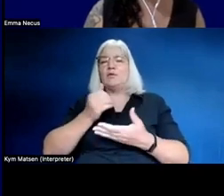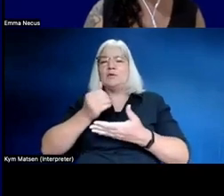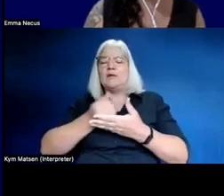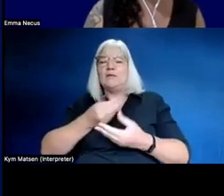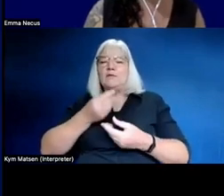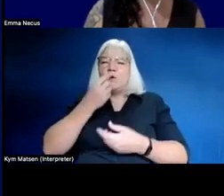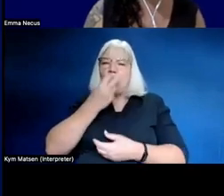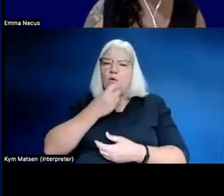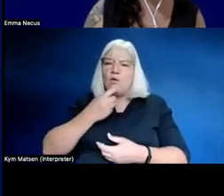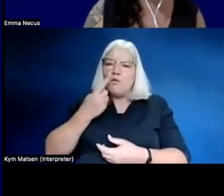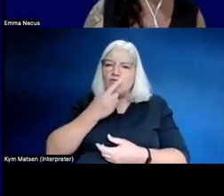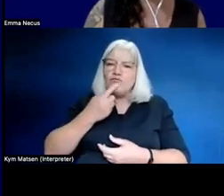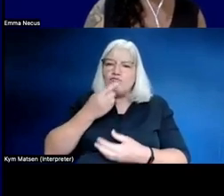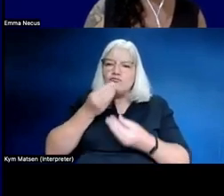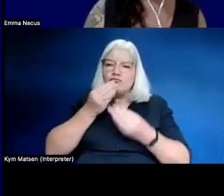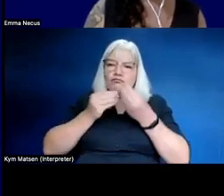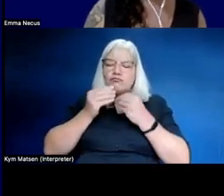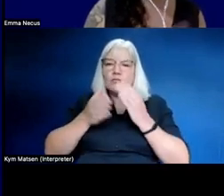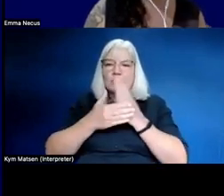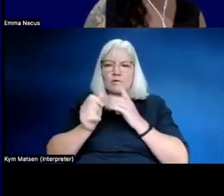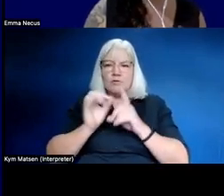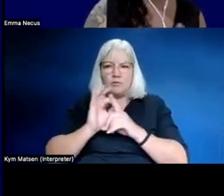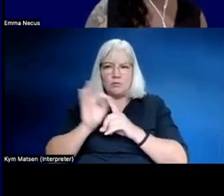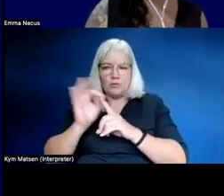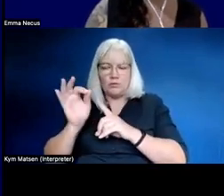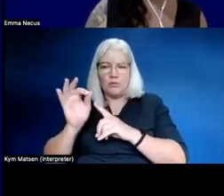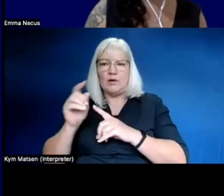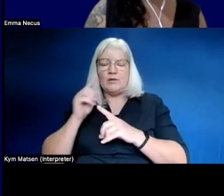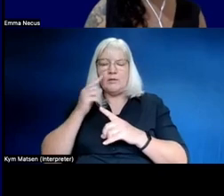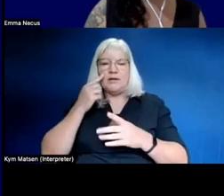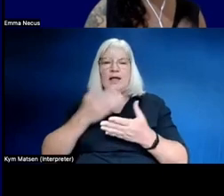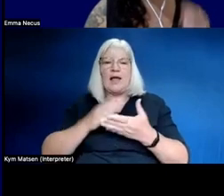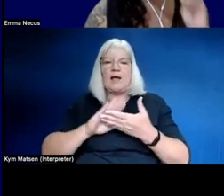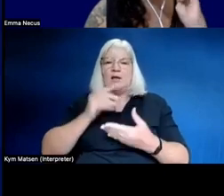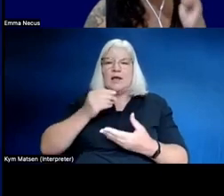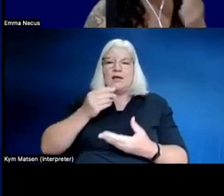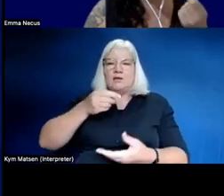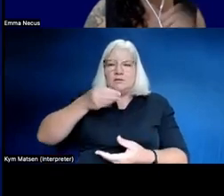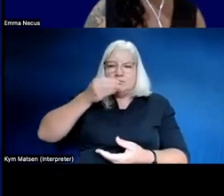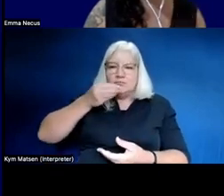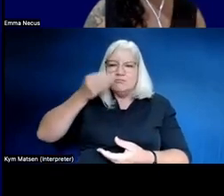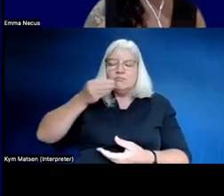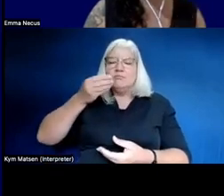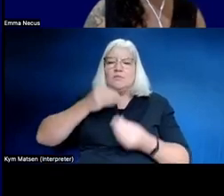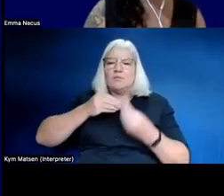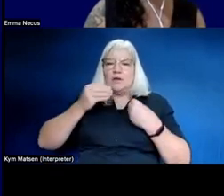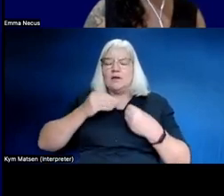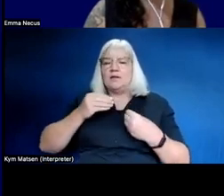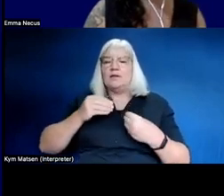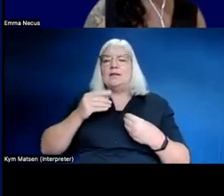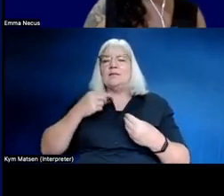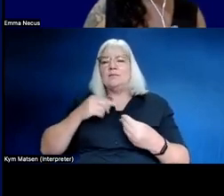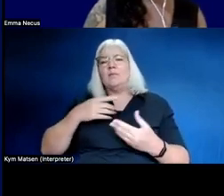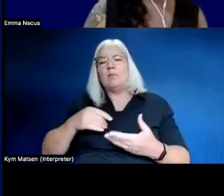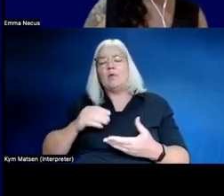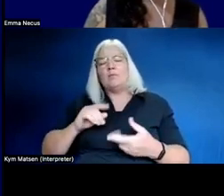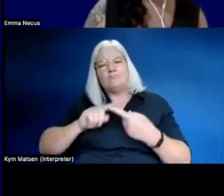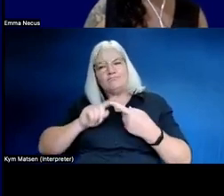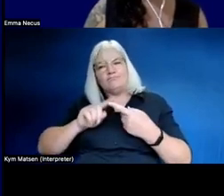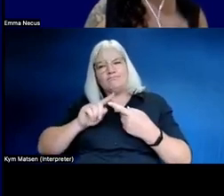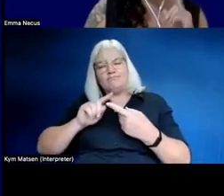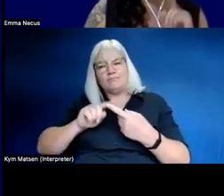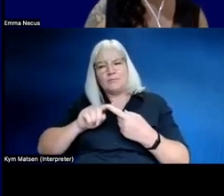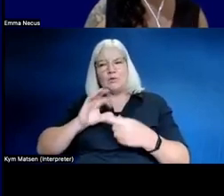her skills and her stamina. You couldn't see it in this picture because she had pulled it out, but